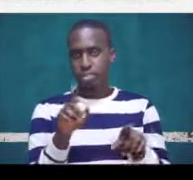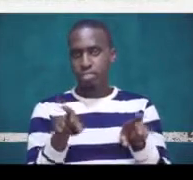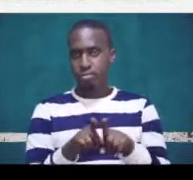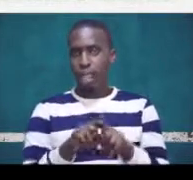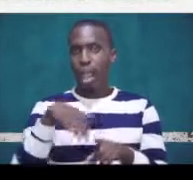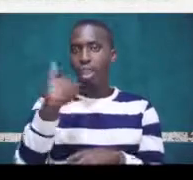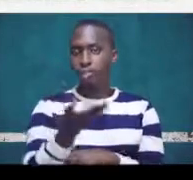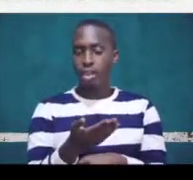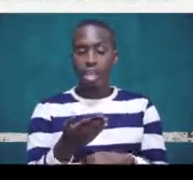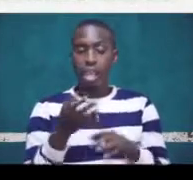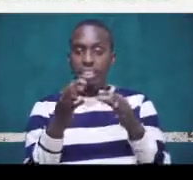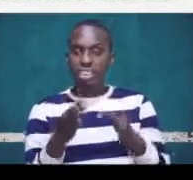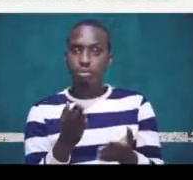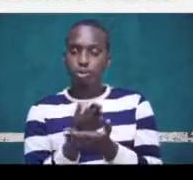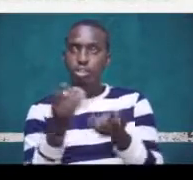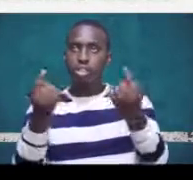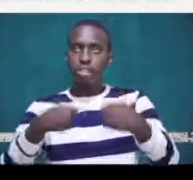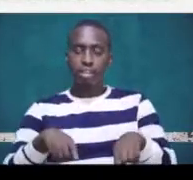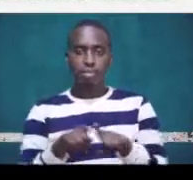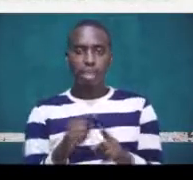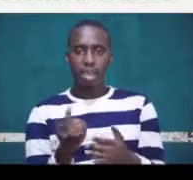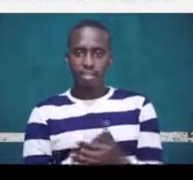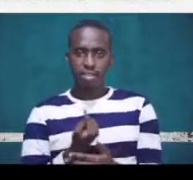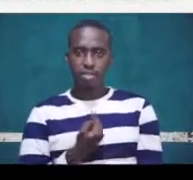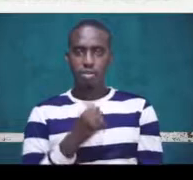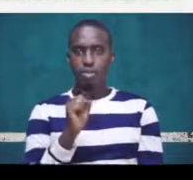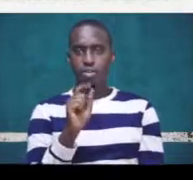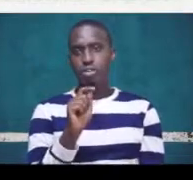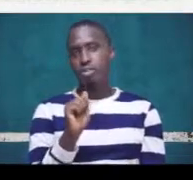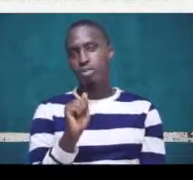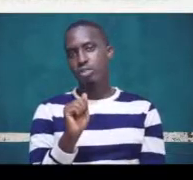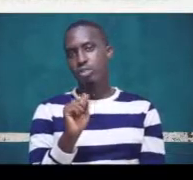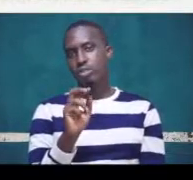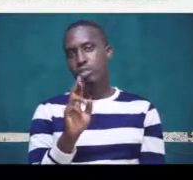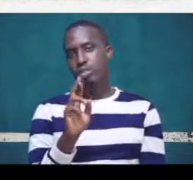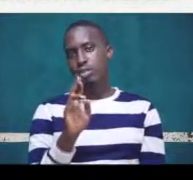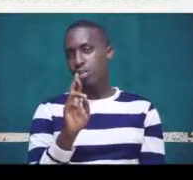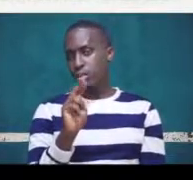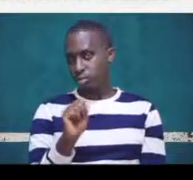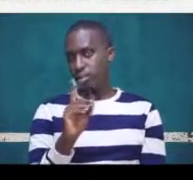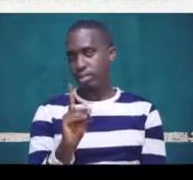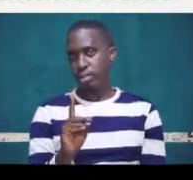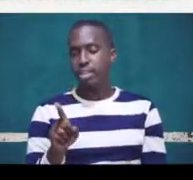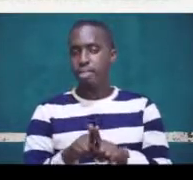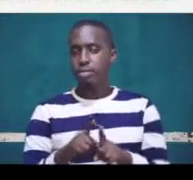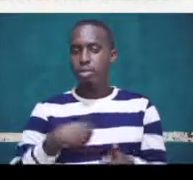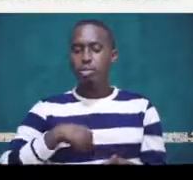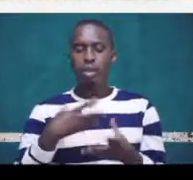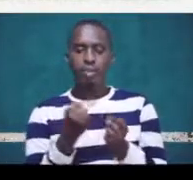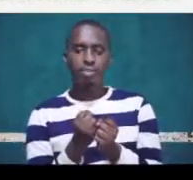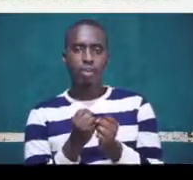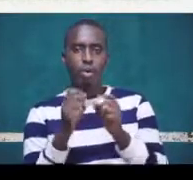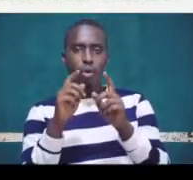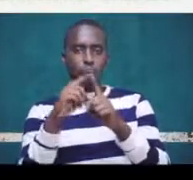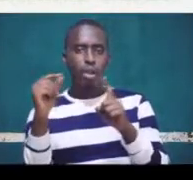out of nowhere, something stretches out as a single strand, and we have words like